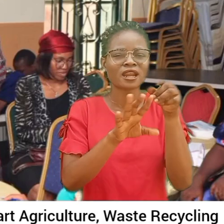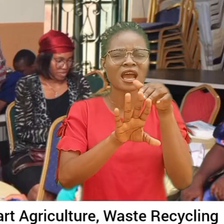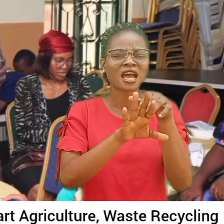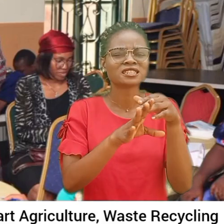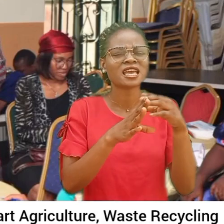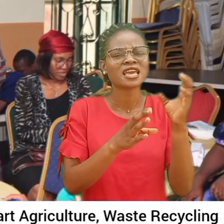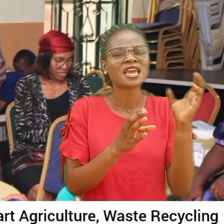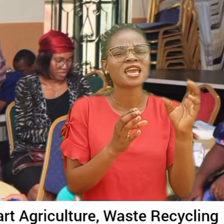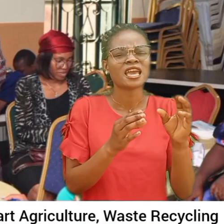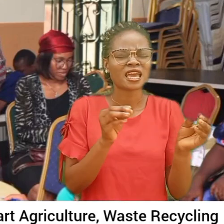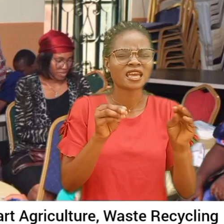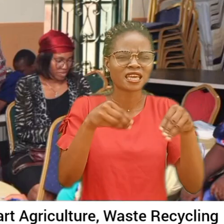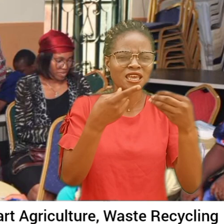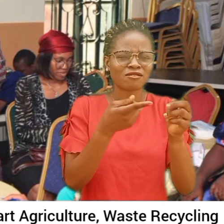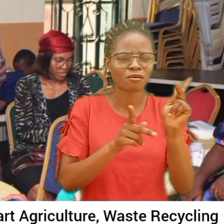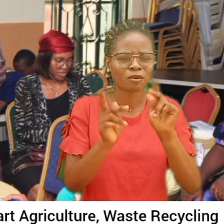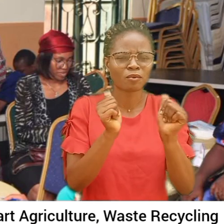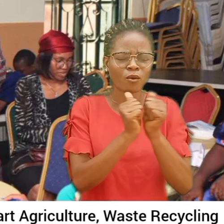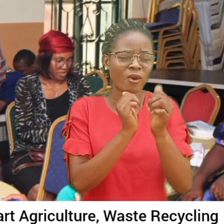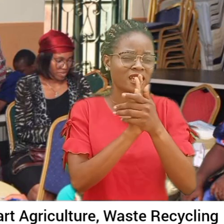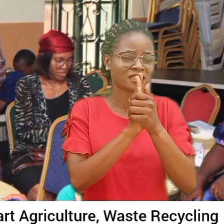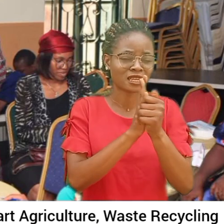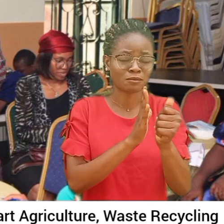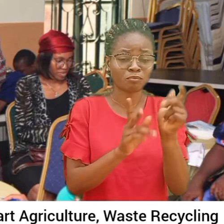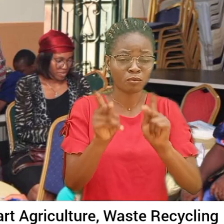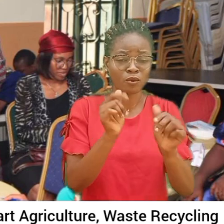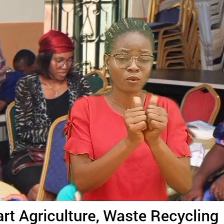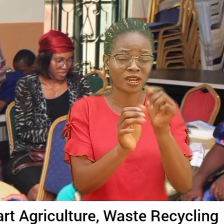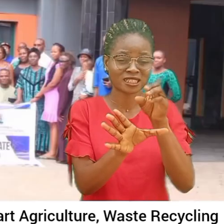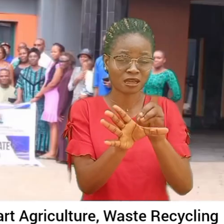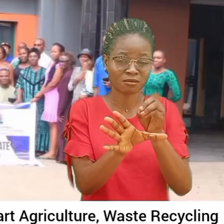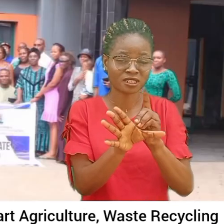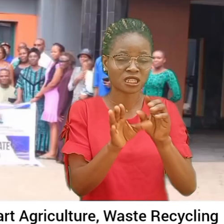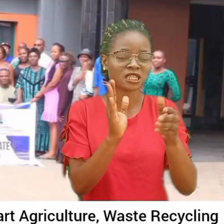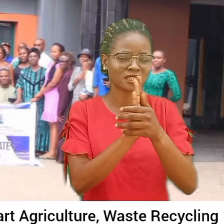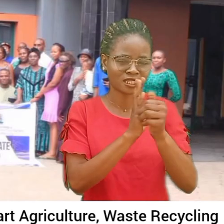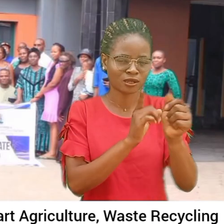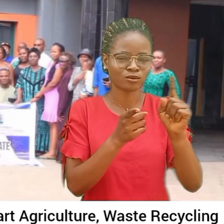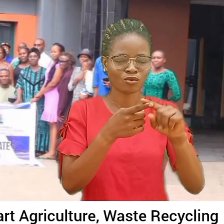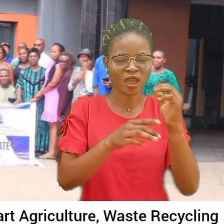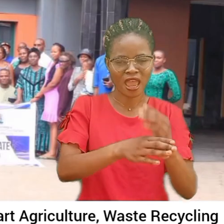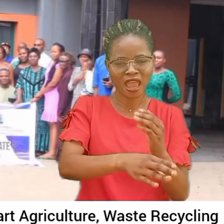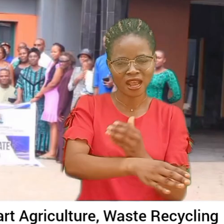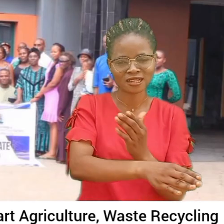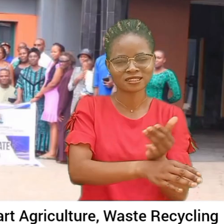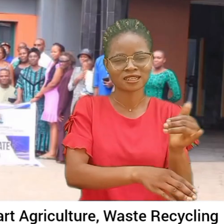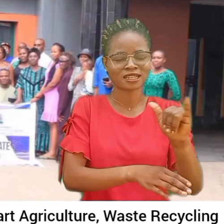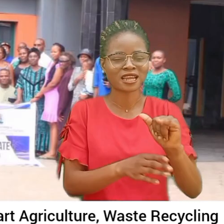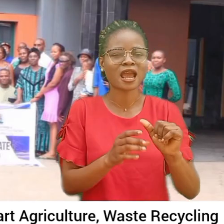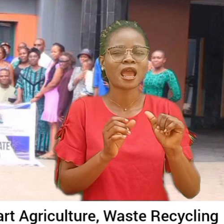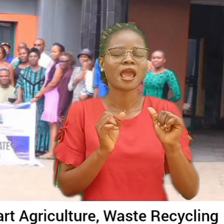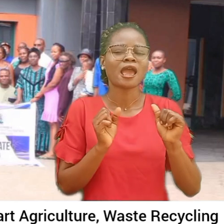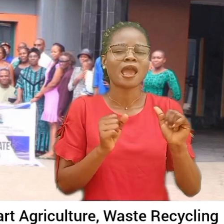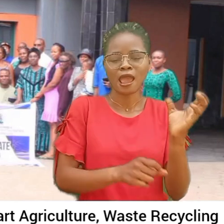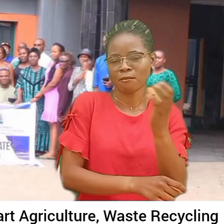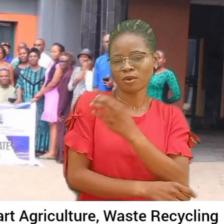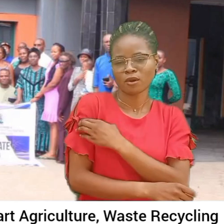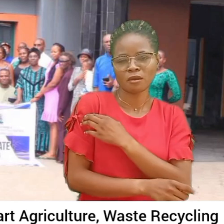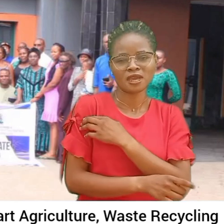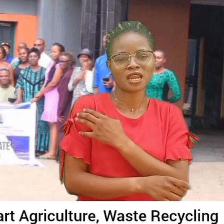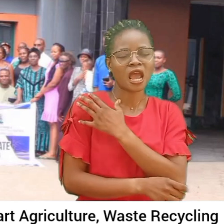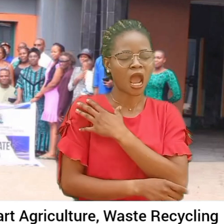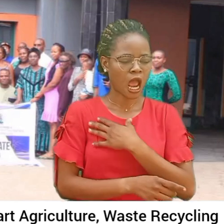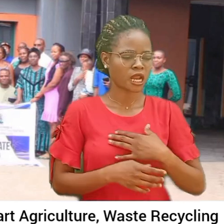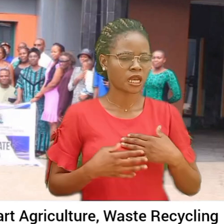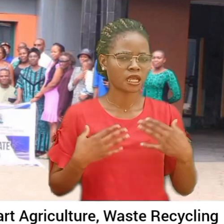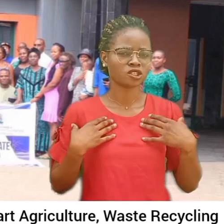with disability with skills to enhance their economic empowerment while strengthening their resilience